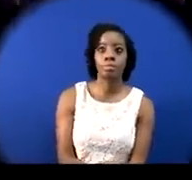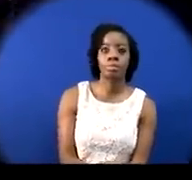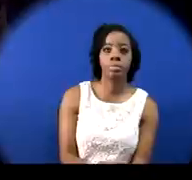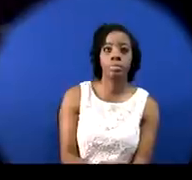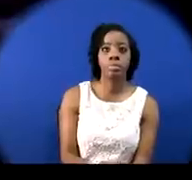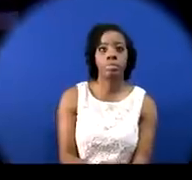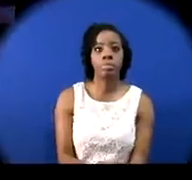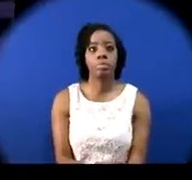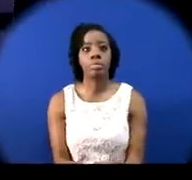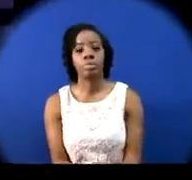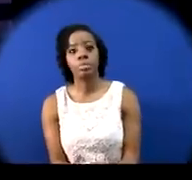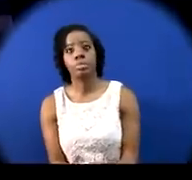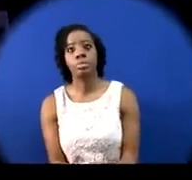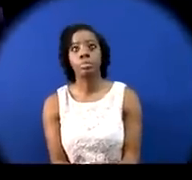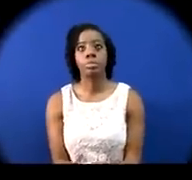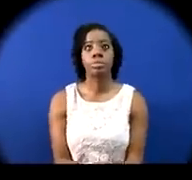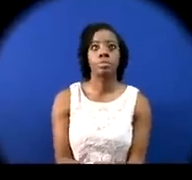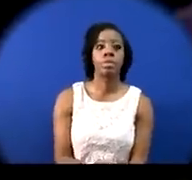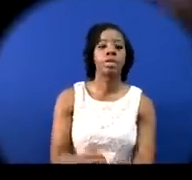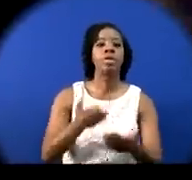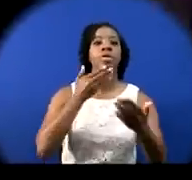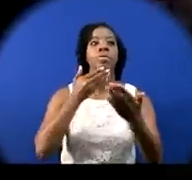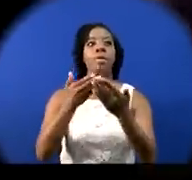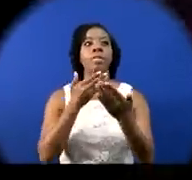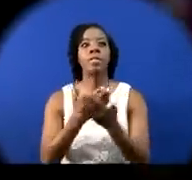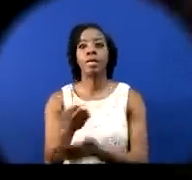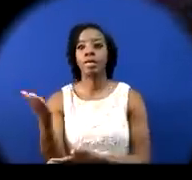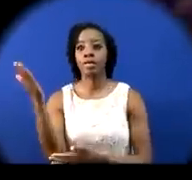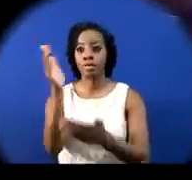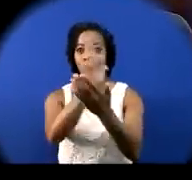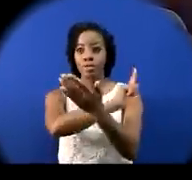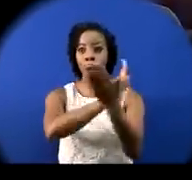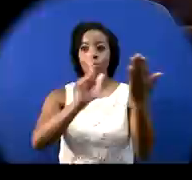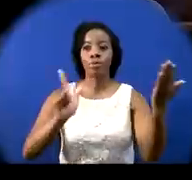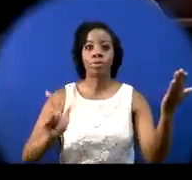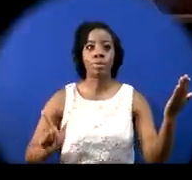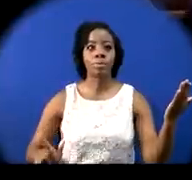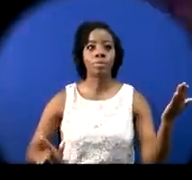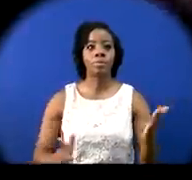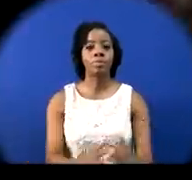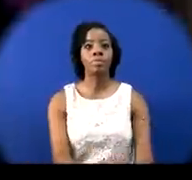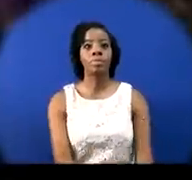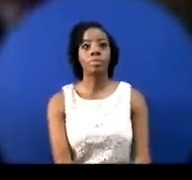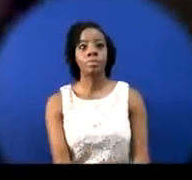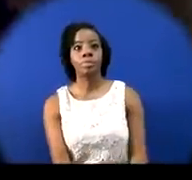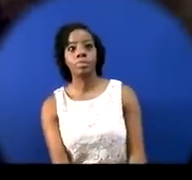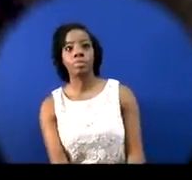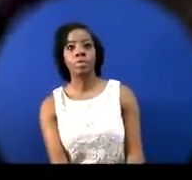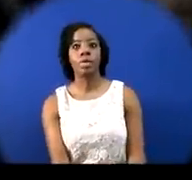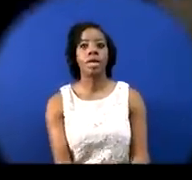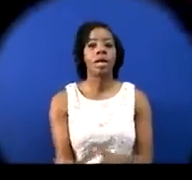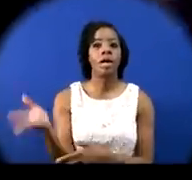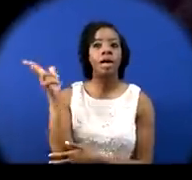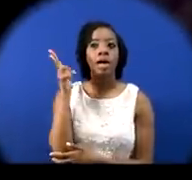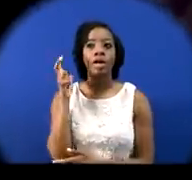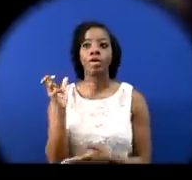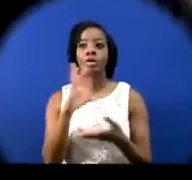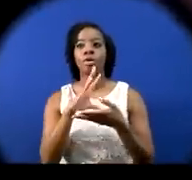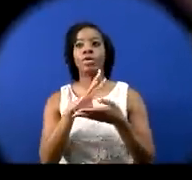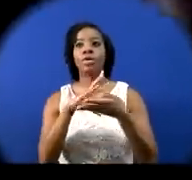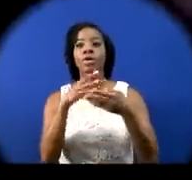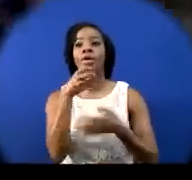agreed. And we thank you, Lord. Come on and say it. I heard.